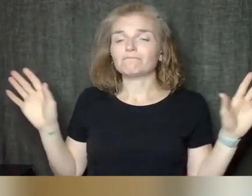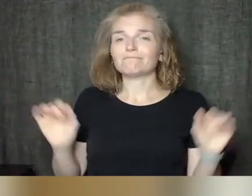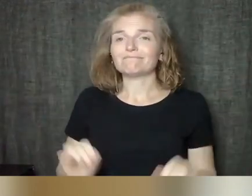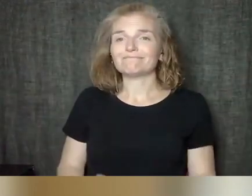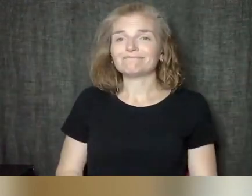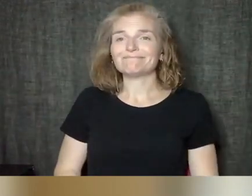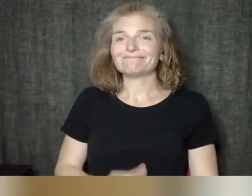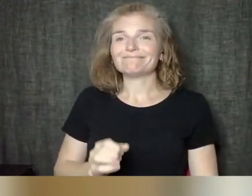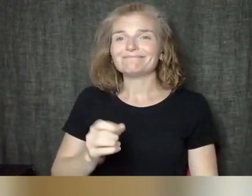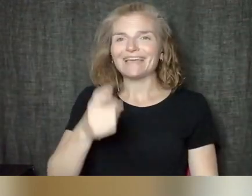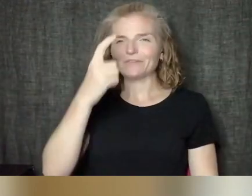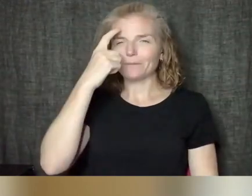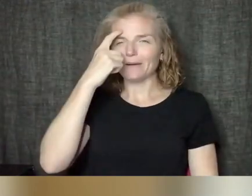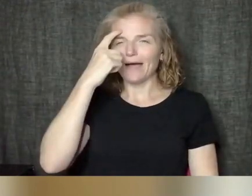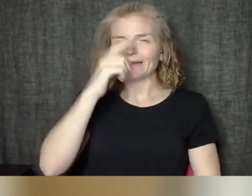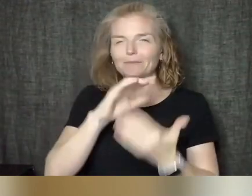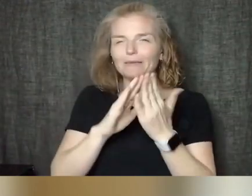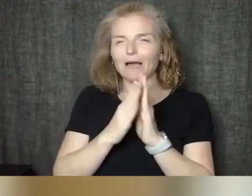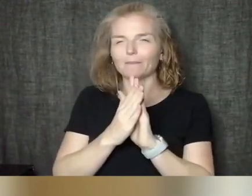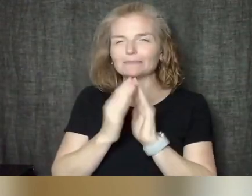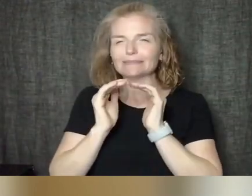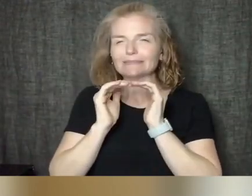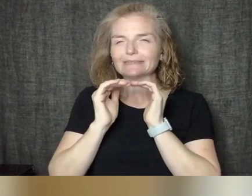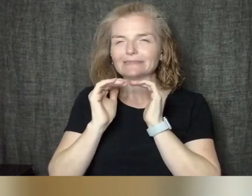And the mind becomes very still.